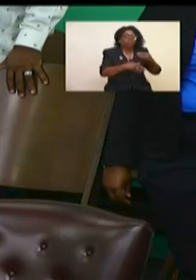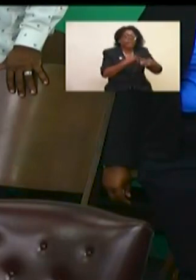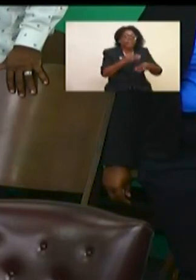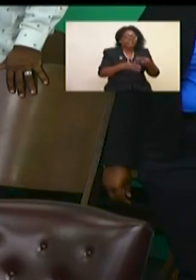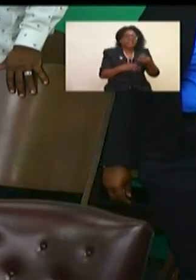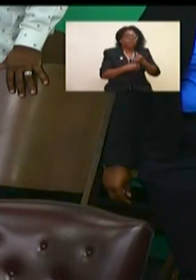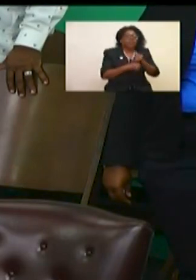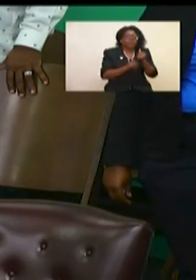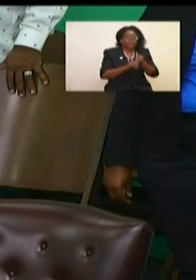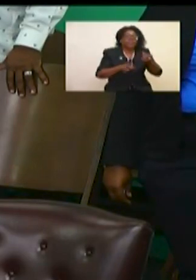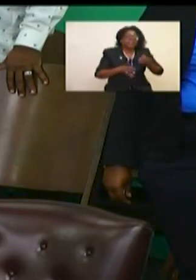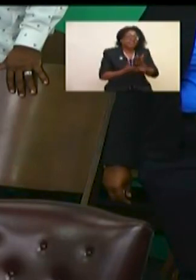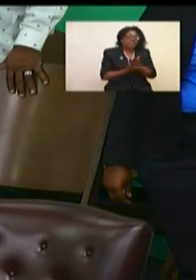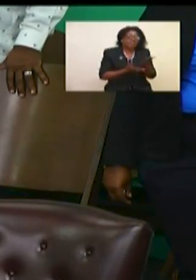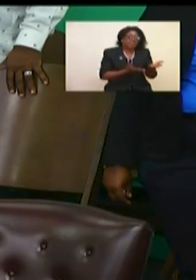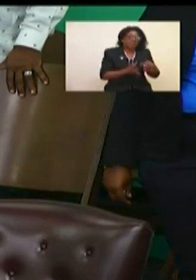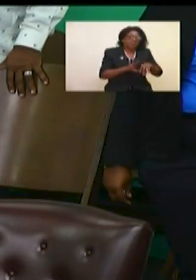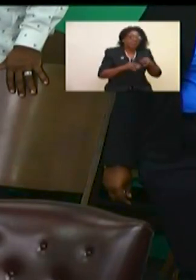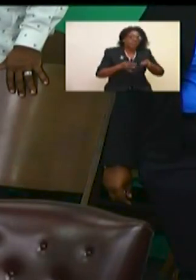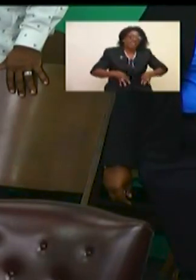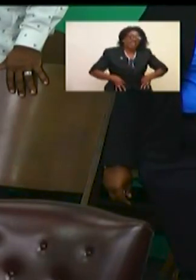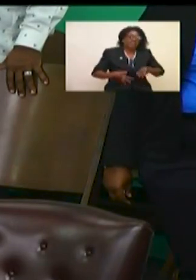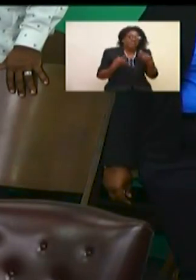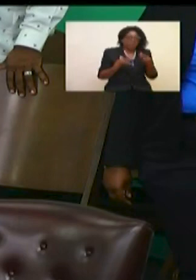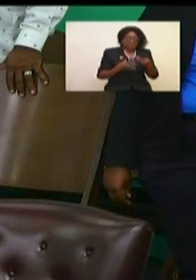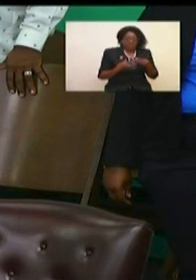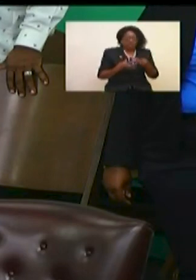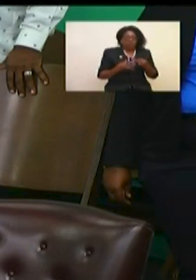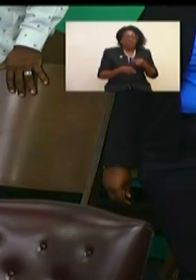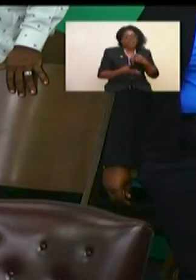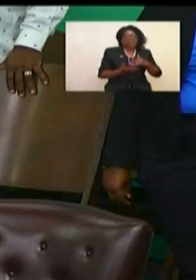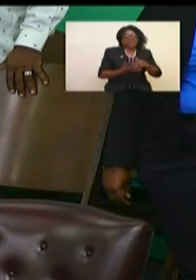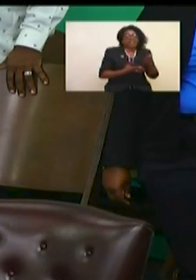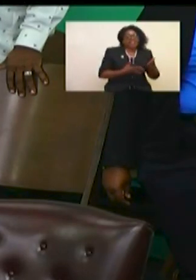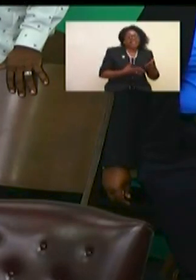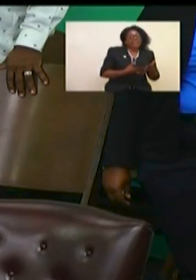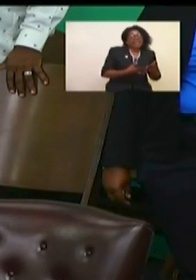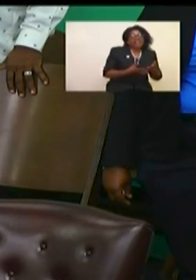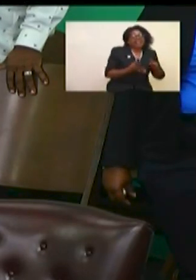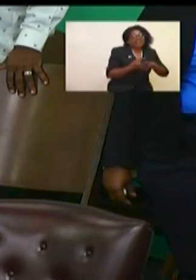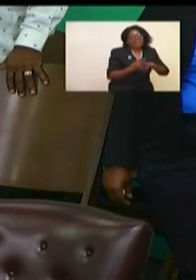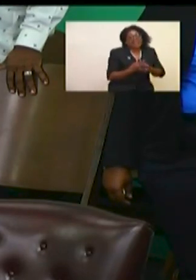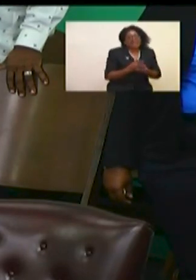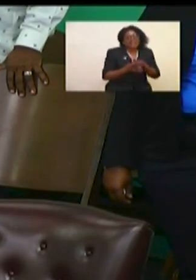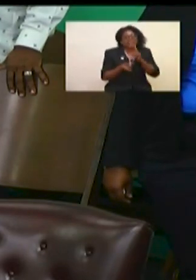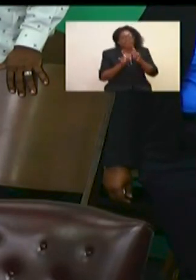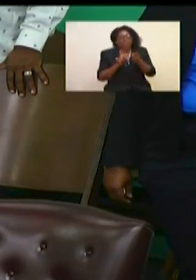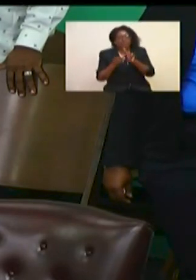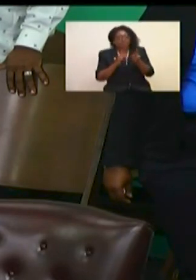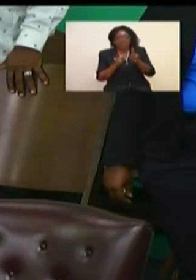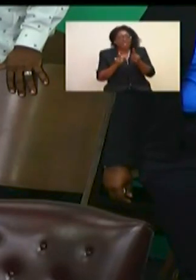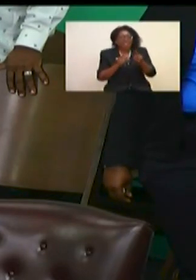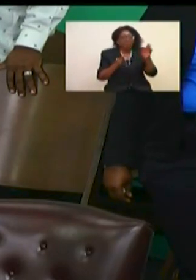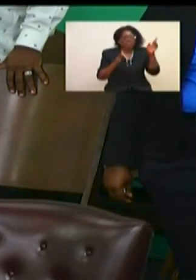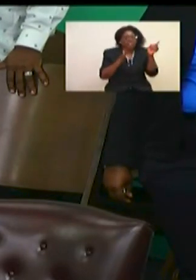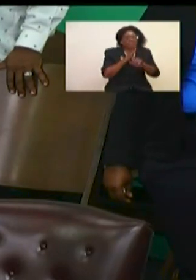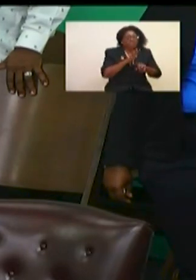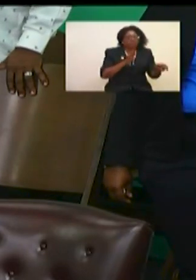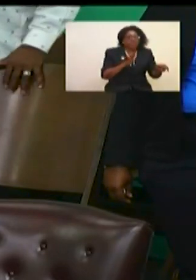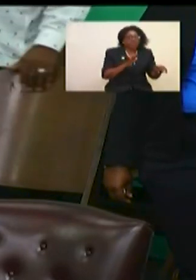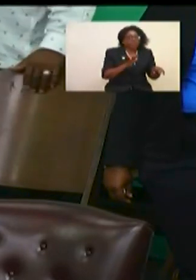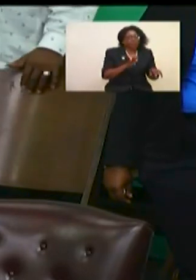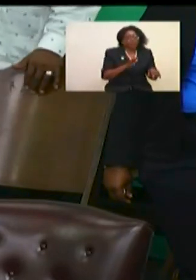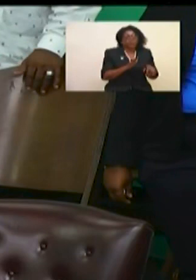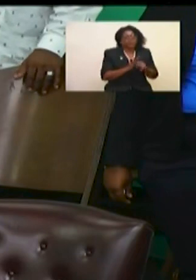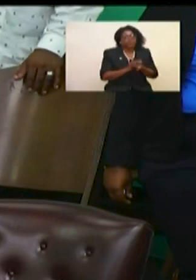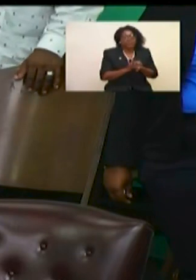make something out of your life, all of a sudden, the opposers come out of the woodworks and seek to discourage you rather than encourage